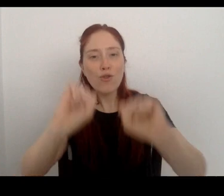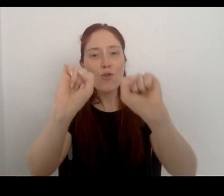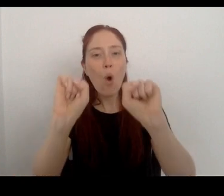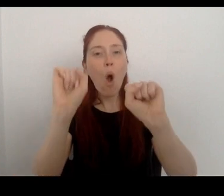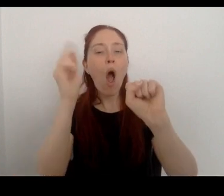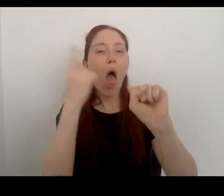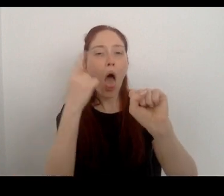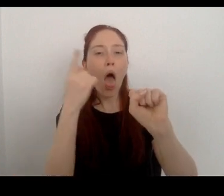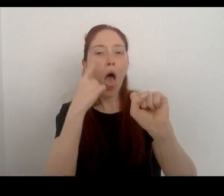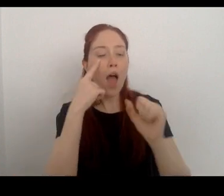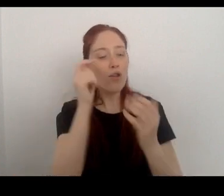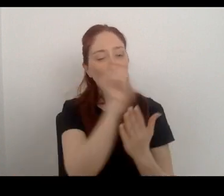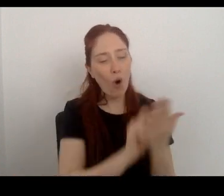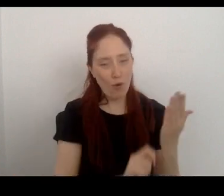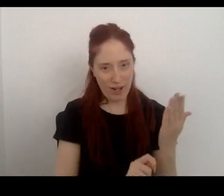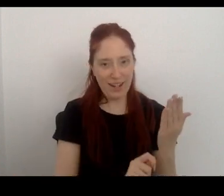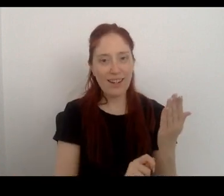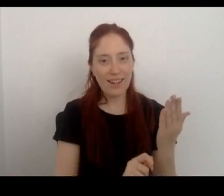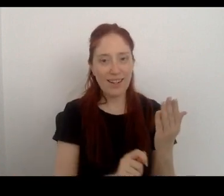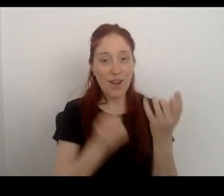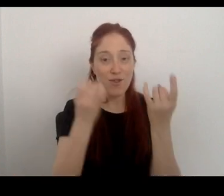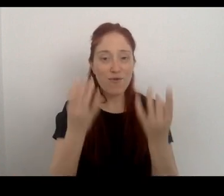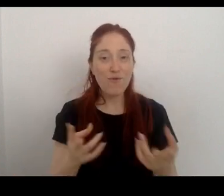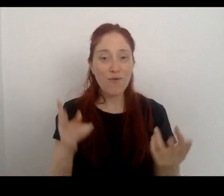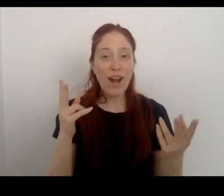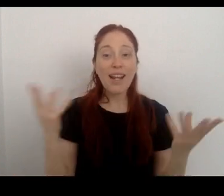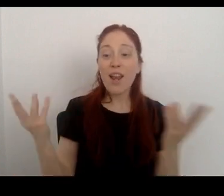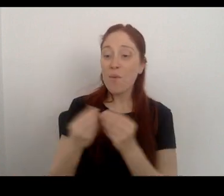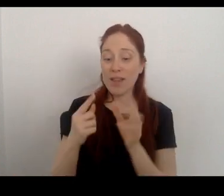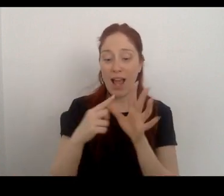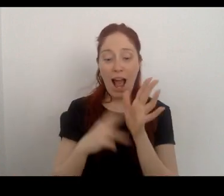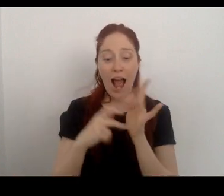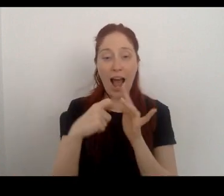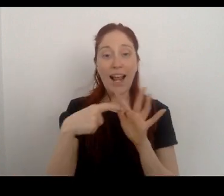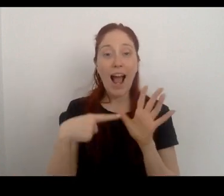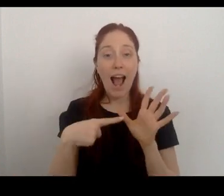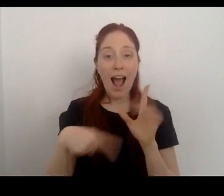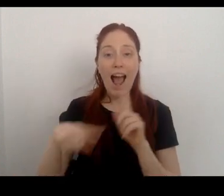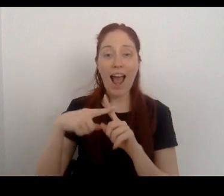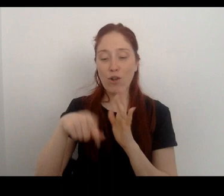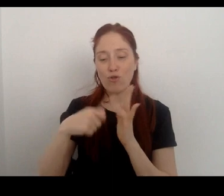Annika, who are going to start you off. I really hope you enjoy.